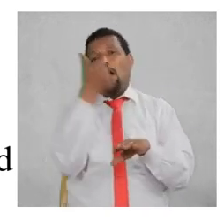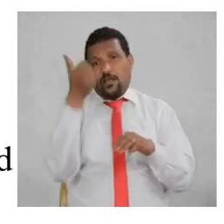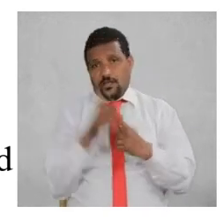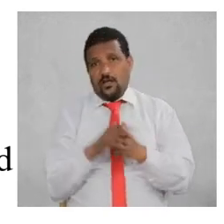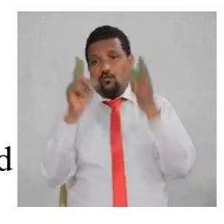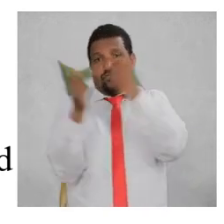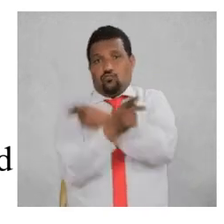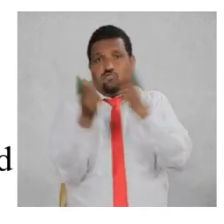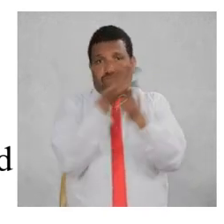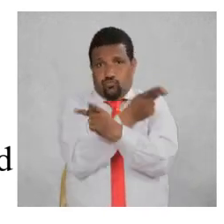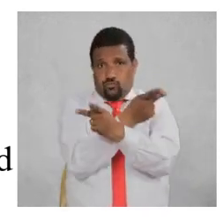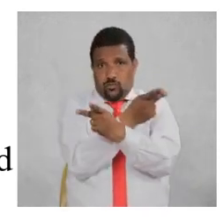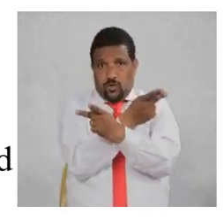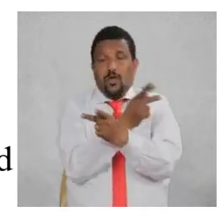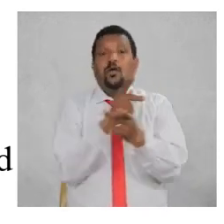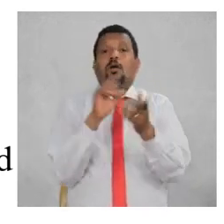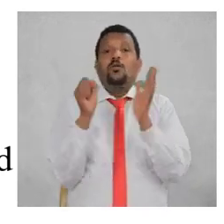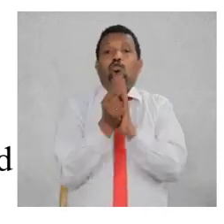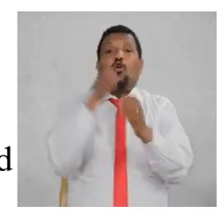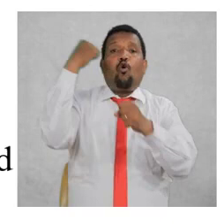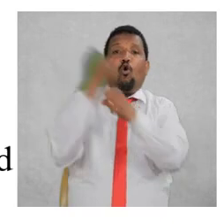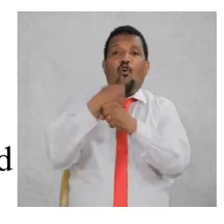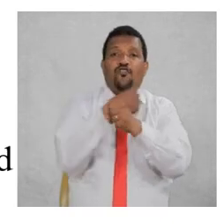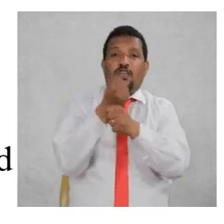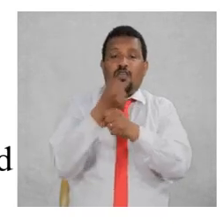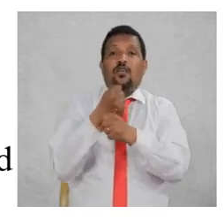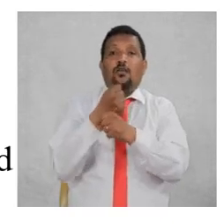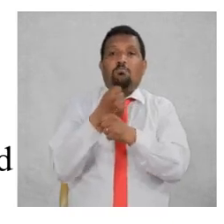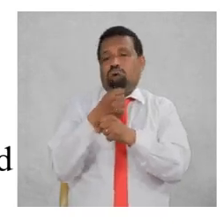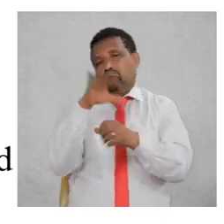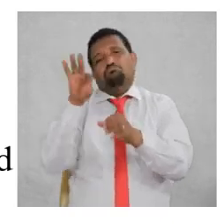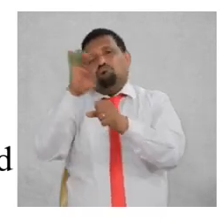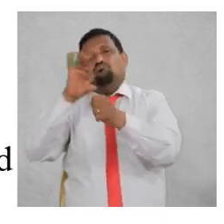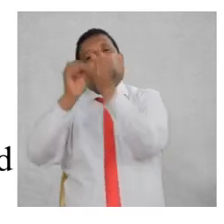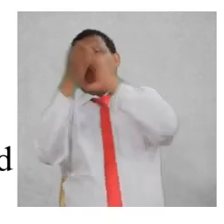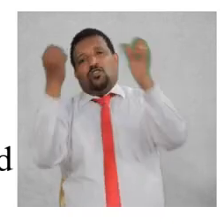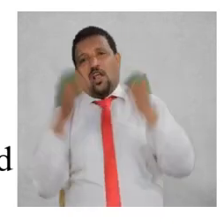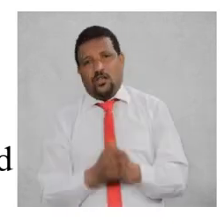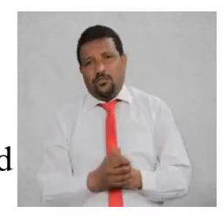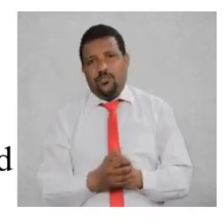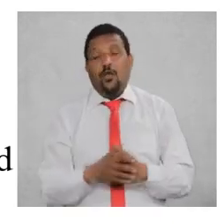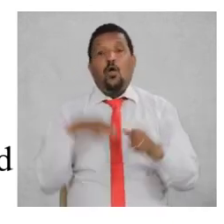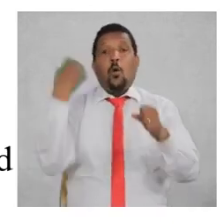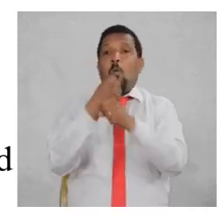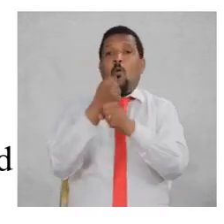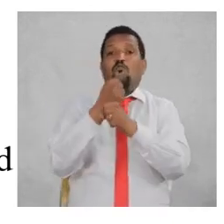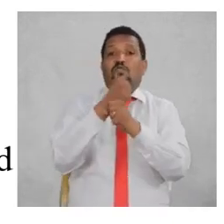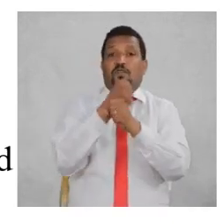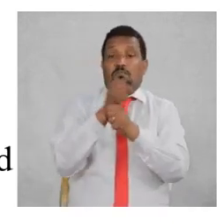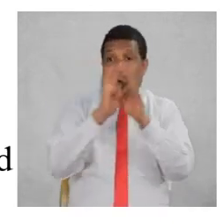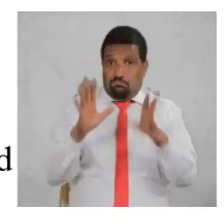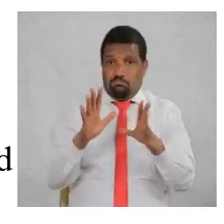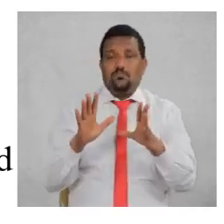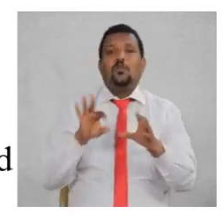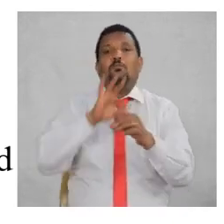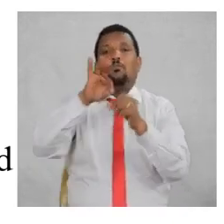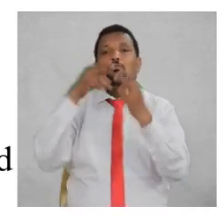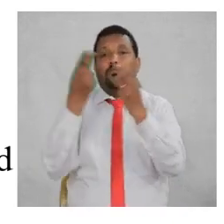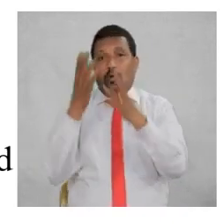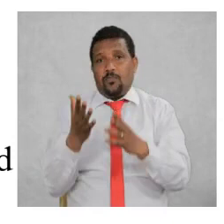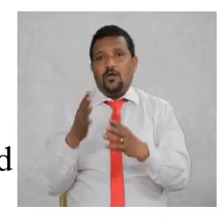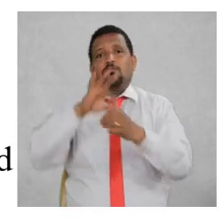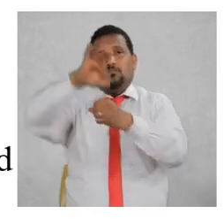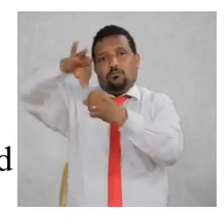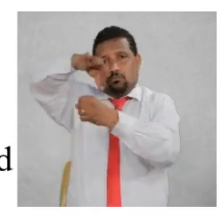another. For example, coffee and tea are substitutes. In the absence of coffee, consumers of coffee can substitute coffee